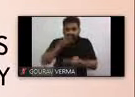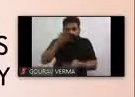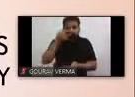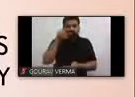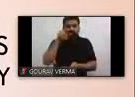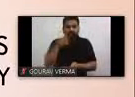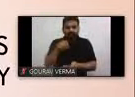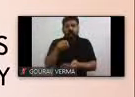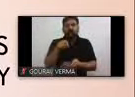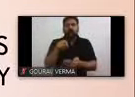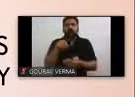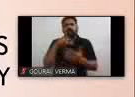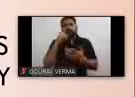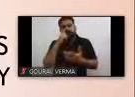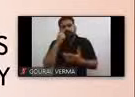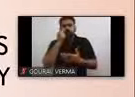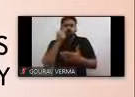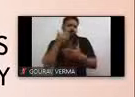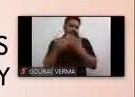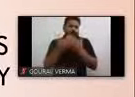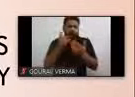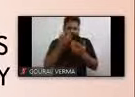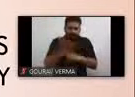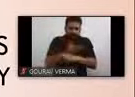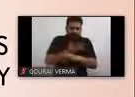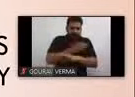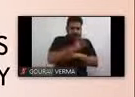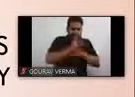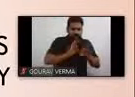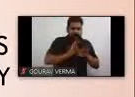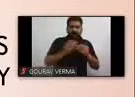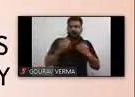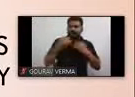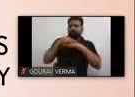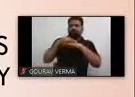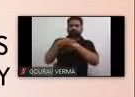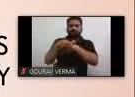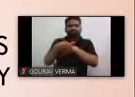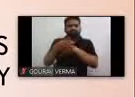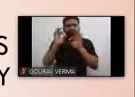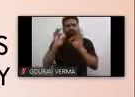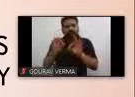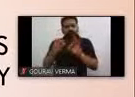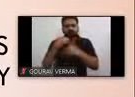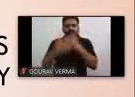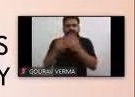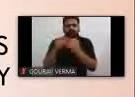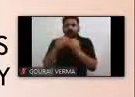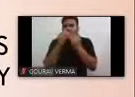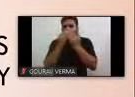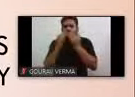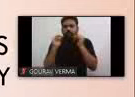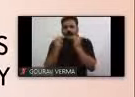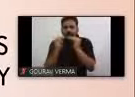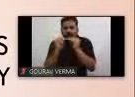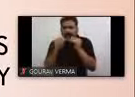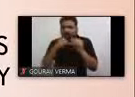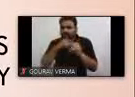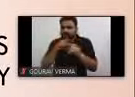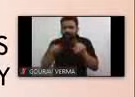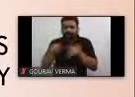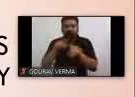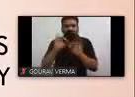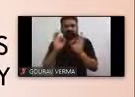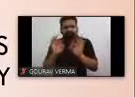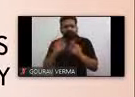or she is really ready to be a part of the society, to be a part of the peer group, to enjoy life and to